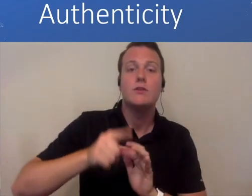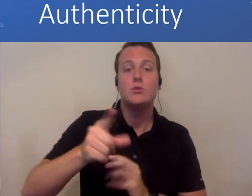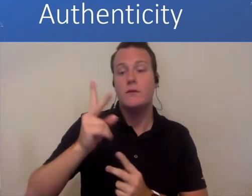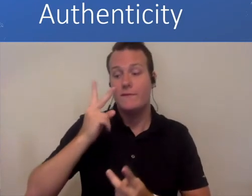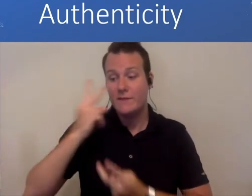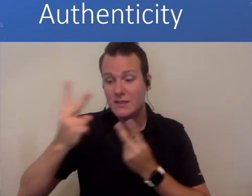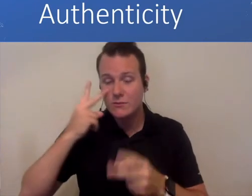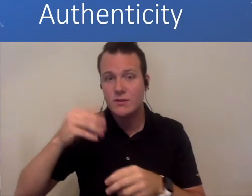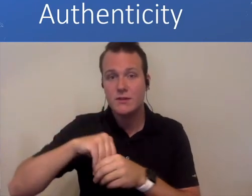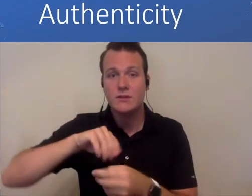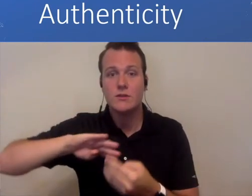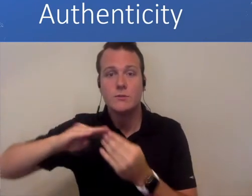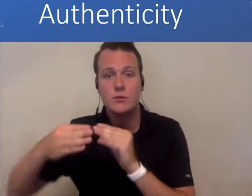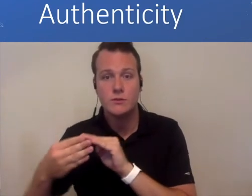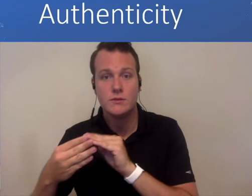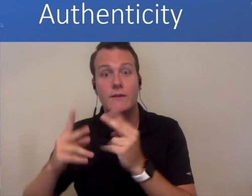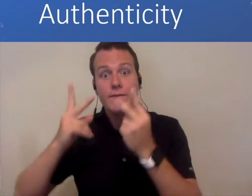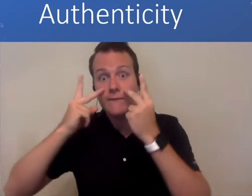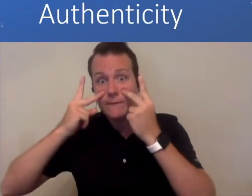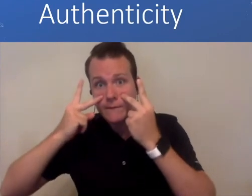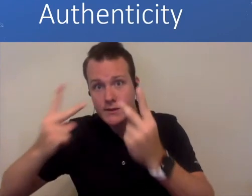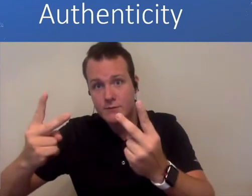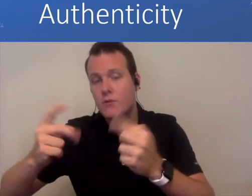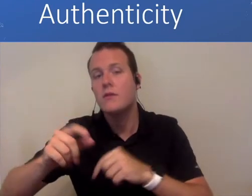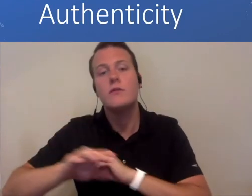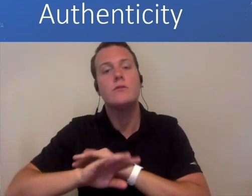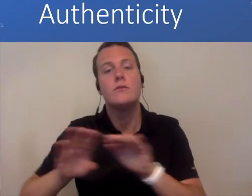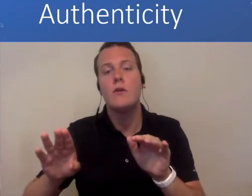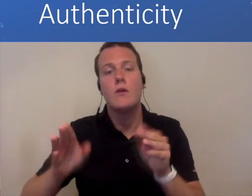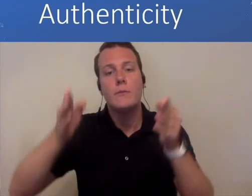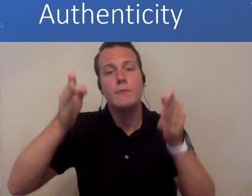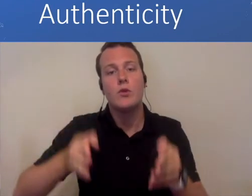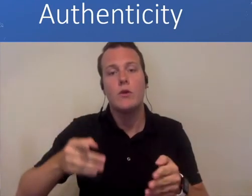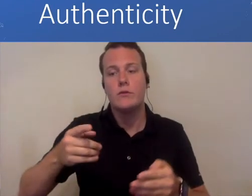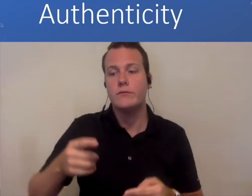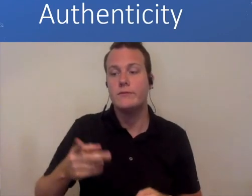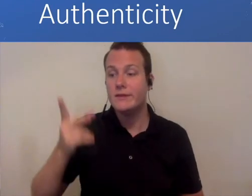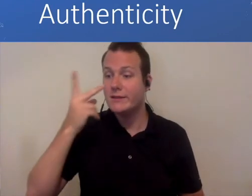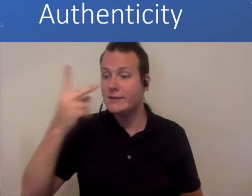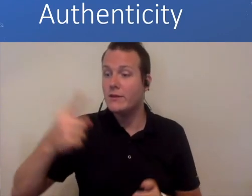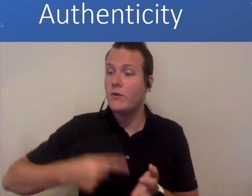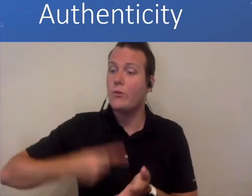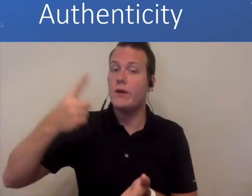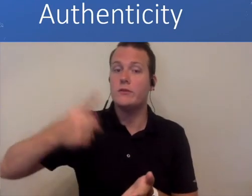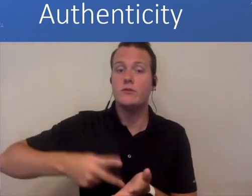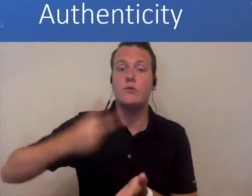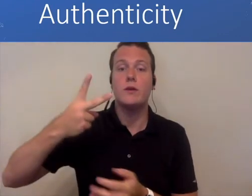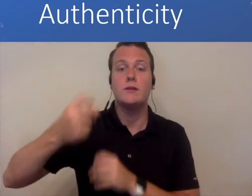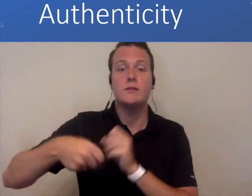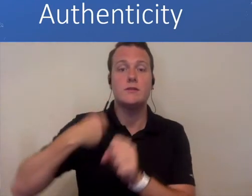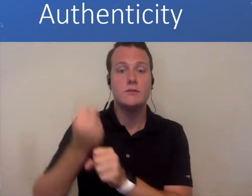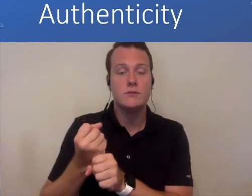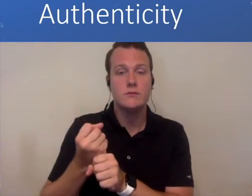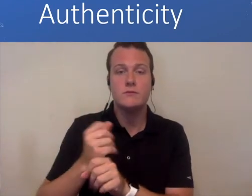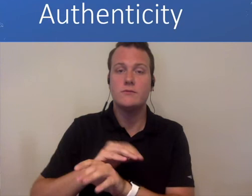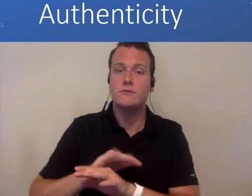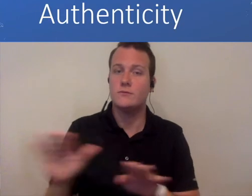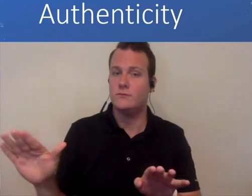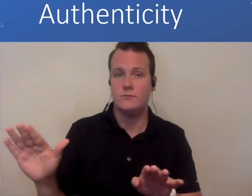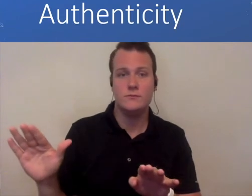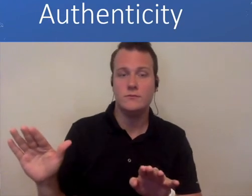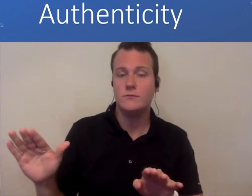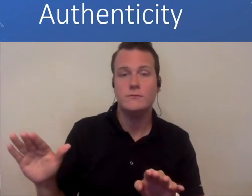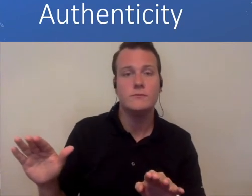your community. Be visible. Don't be this person they just see once or twice a year,